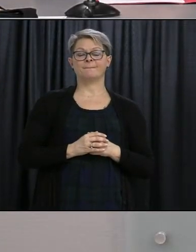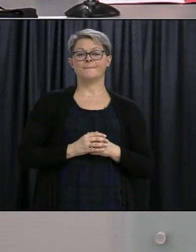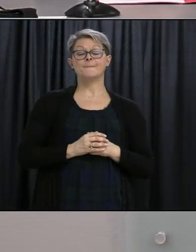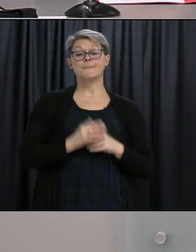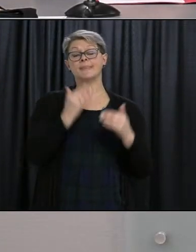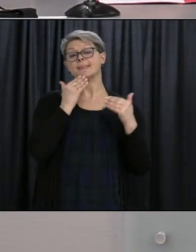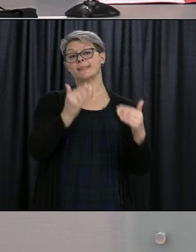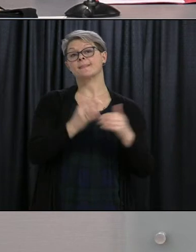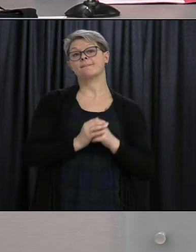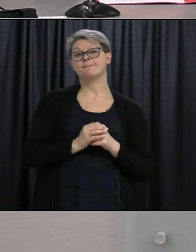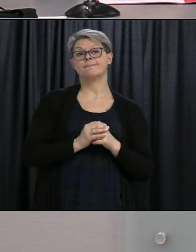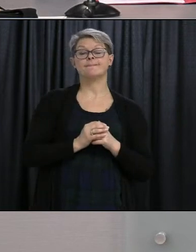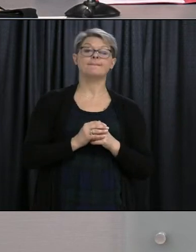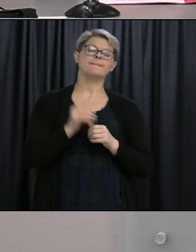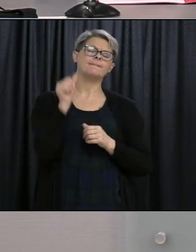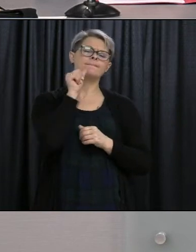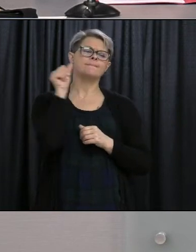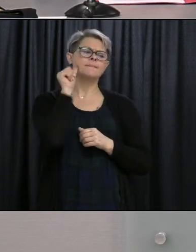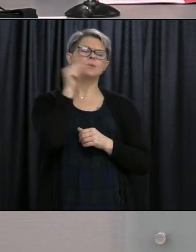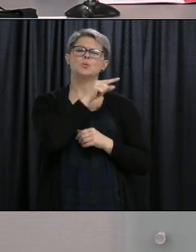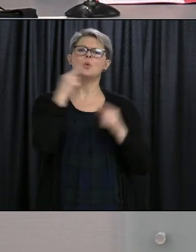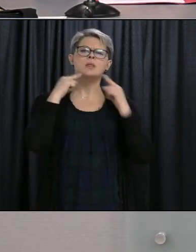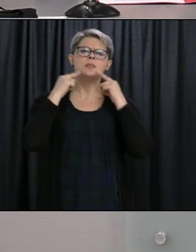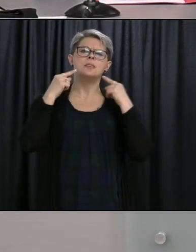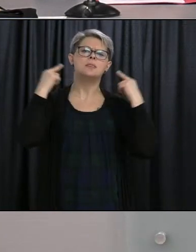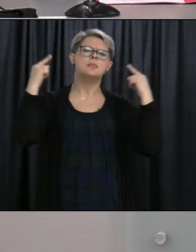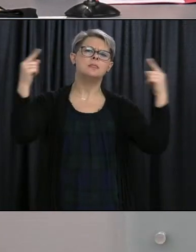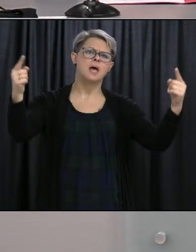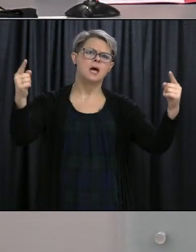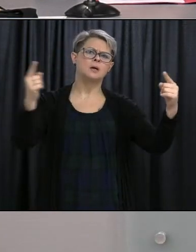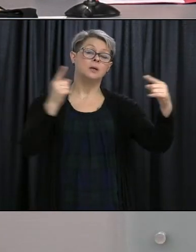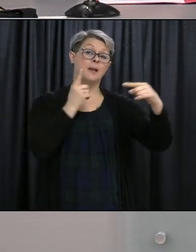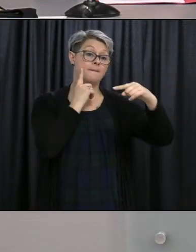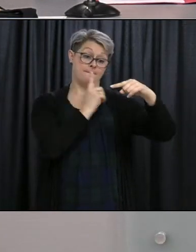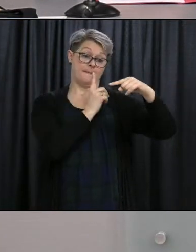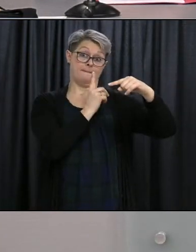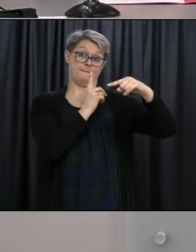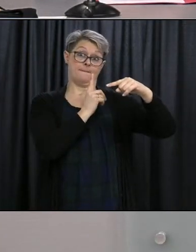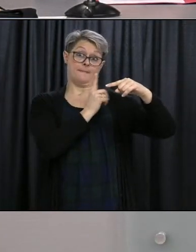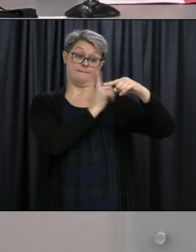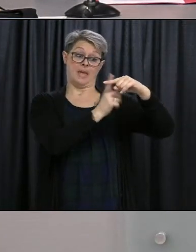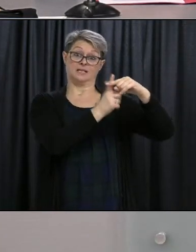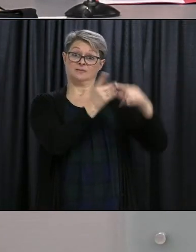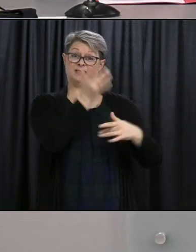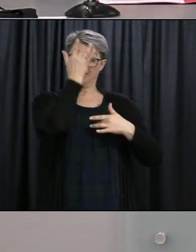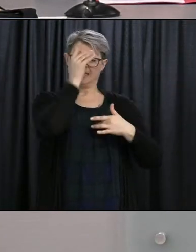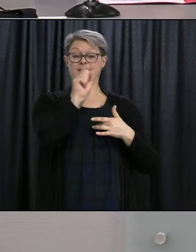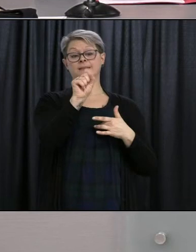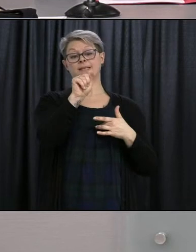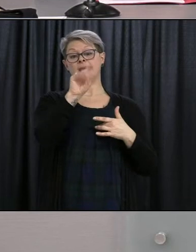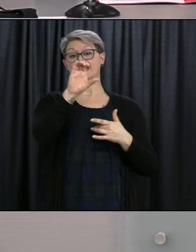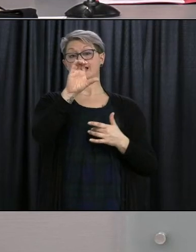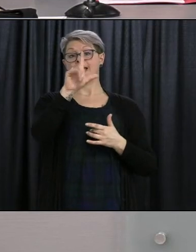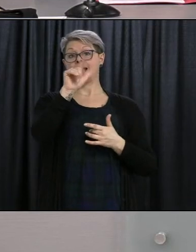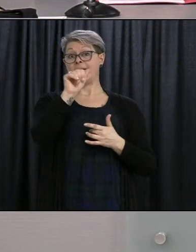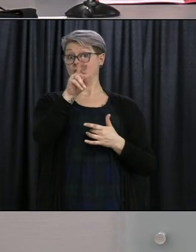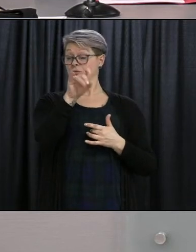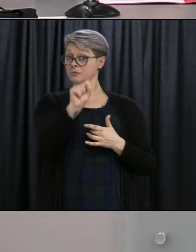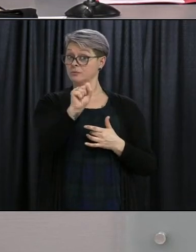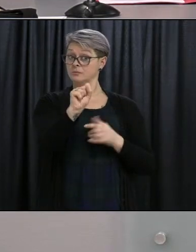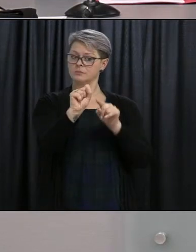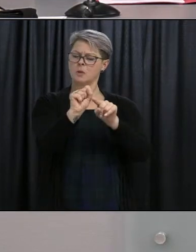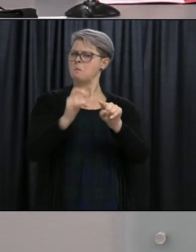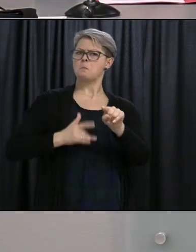Thank you. Yesterday, you had announced that there was a case within the St. Clair's Mercy Hospital. Wondering if there's an update on